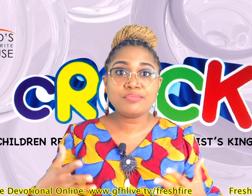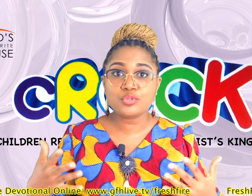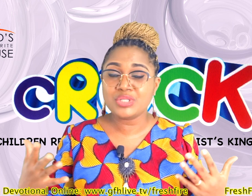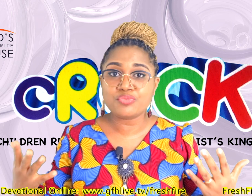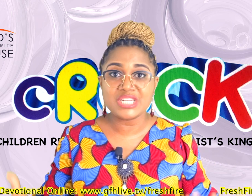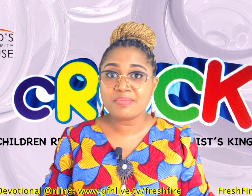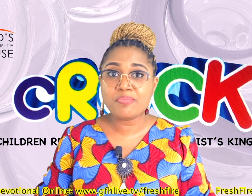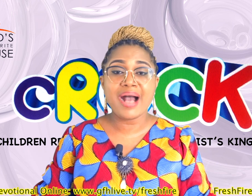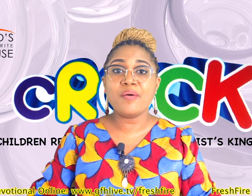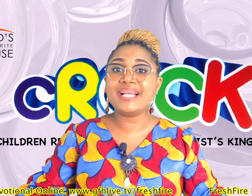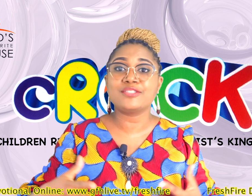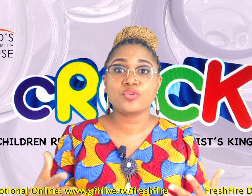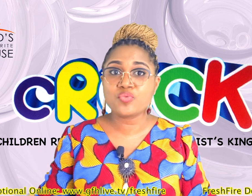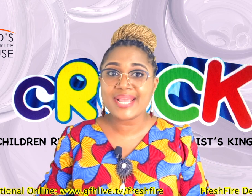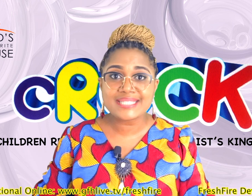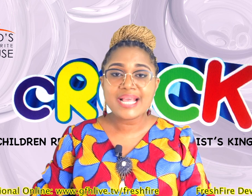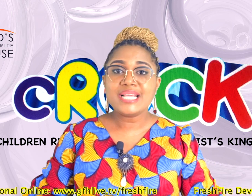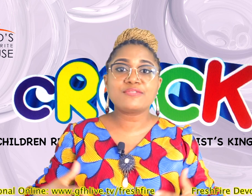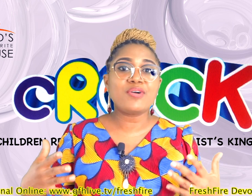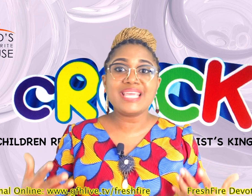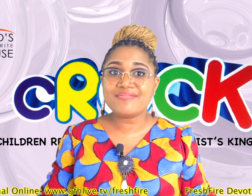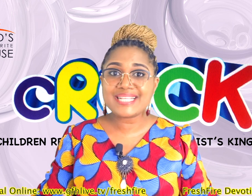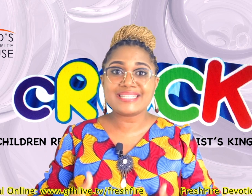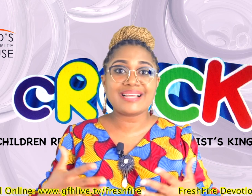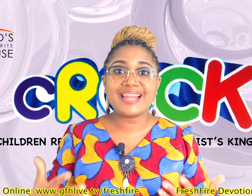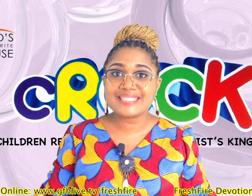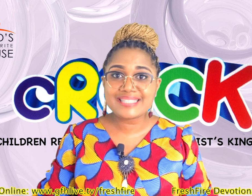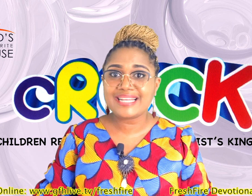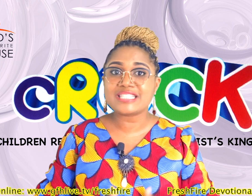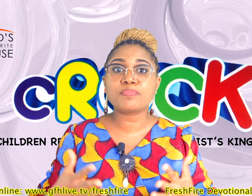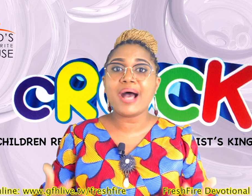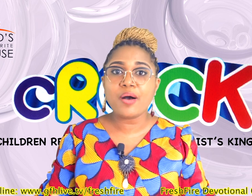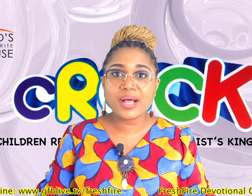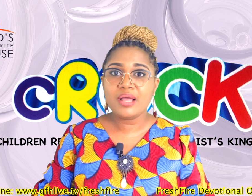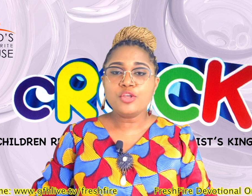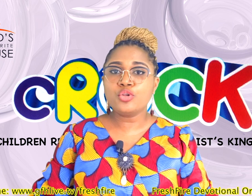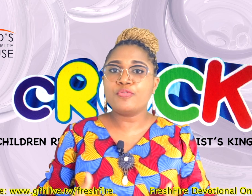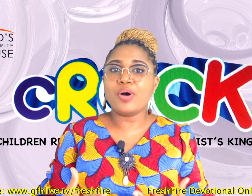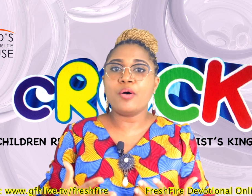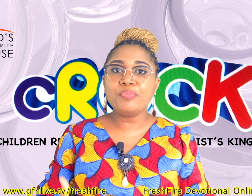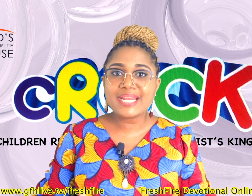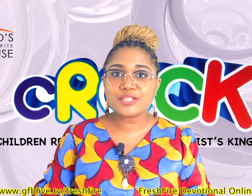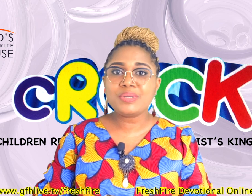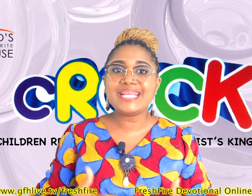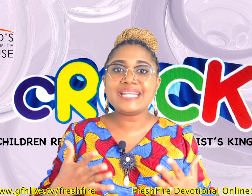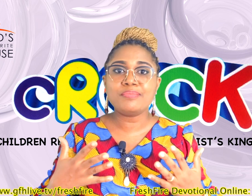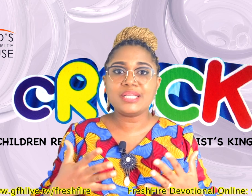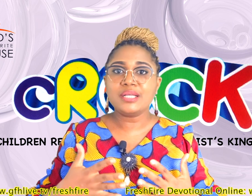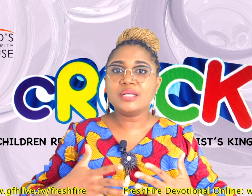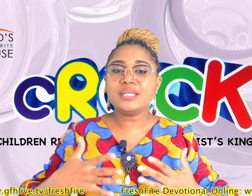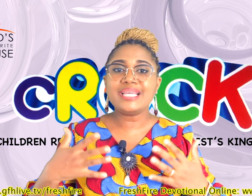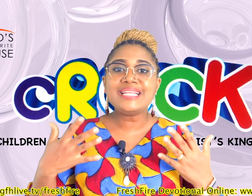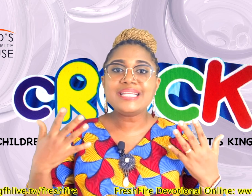We need him, his redeeming power, his grace, his forgiveness, his cleansing, his power, you know, for our obedience. We need